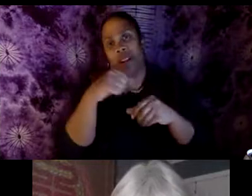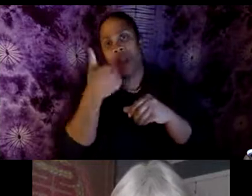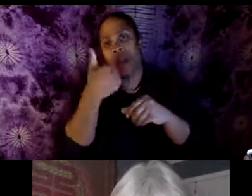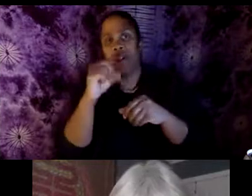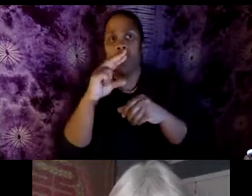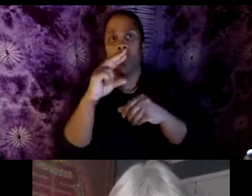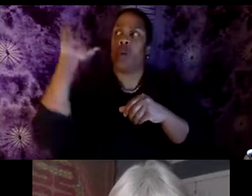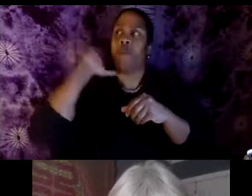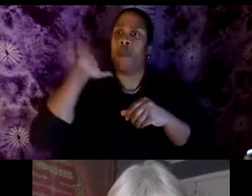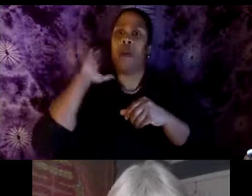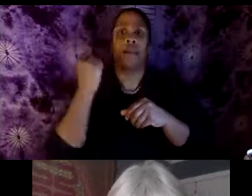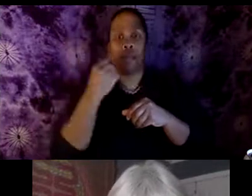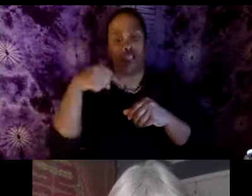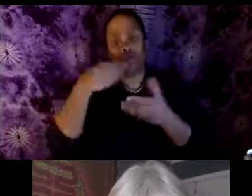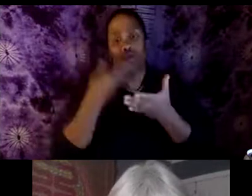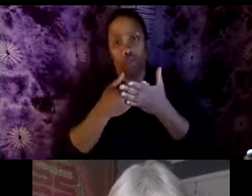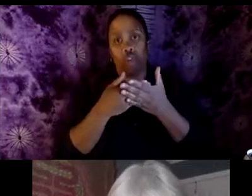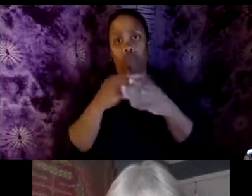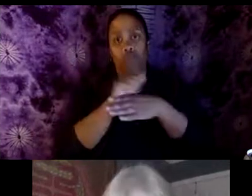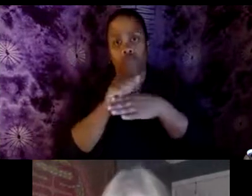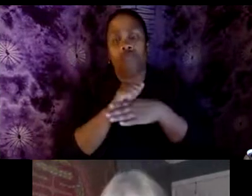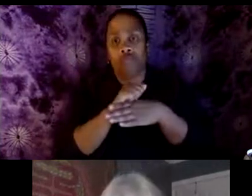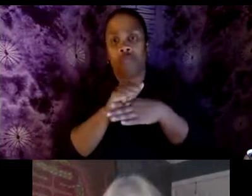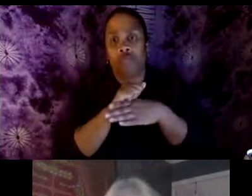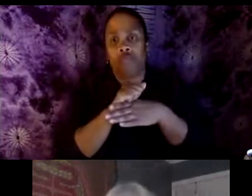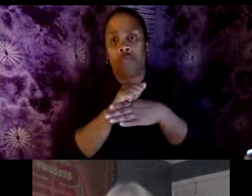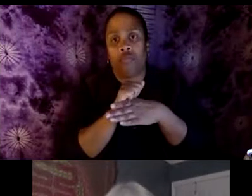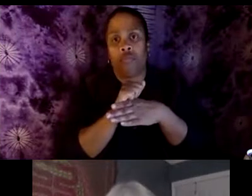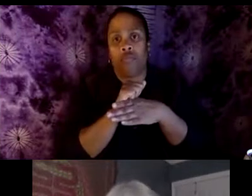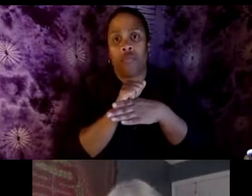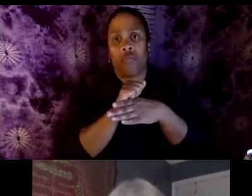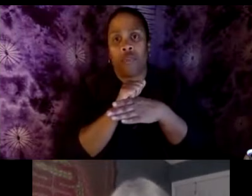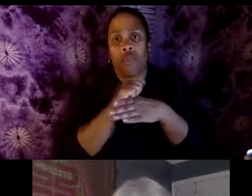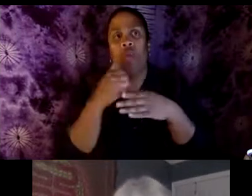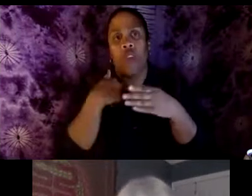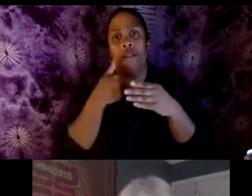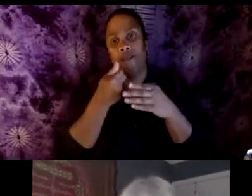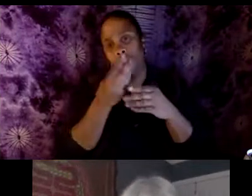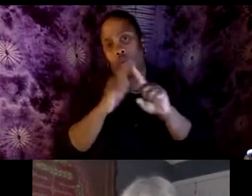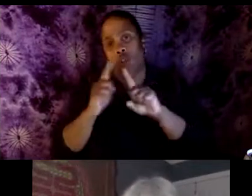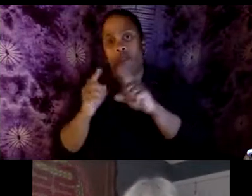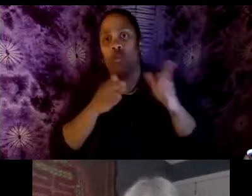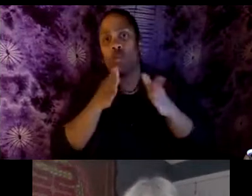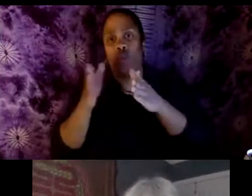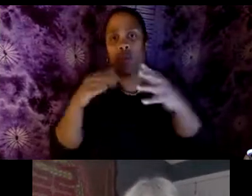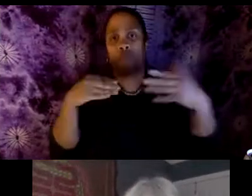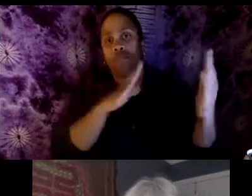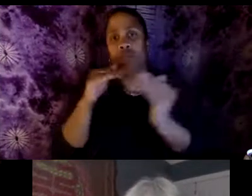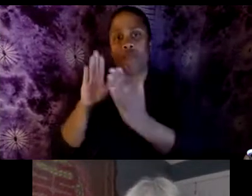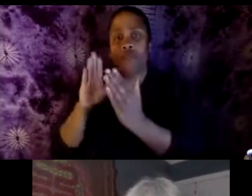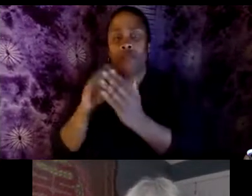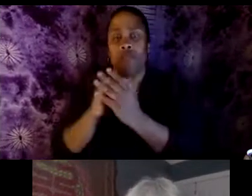this is useful for. And it's just there's some basic ways of doing it, and then there are ways you tune it for whatever the situation